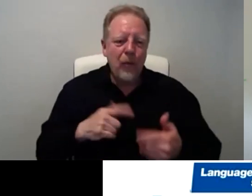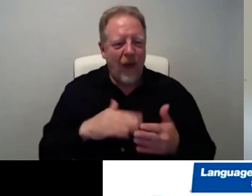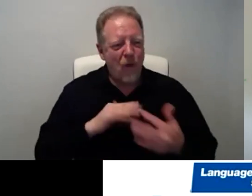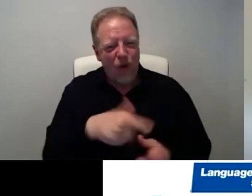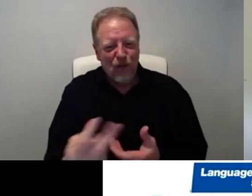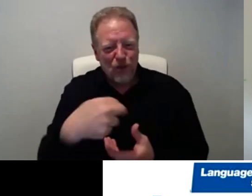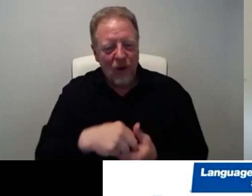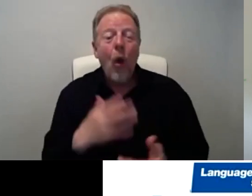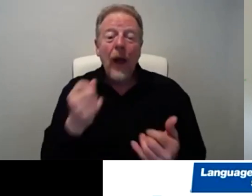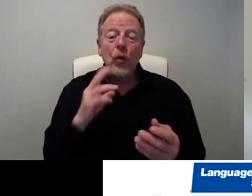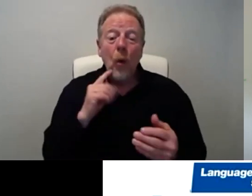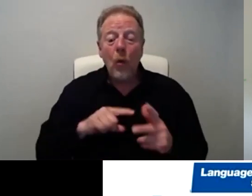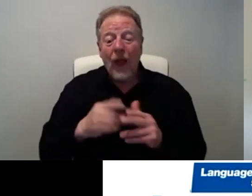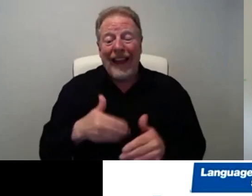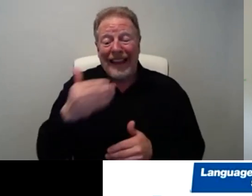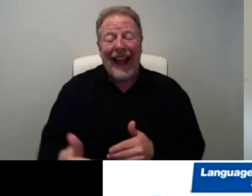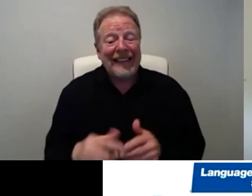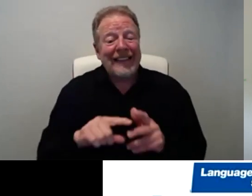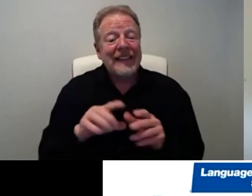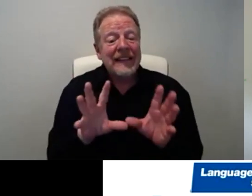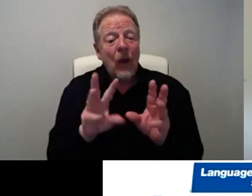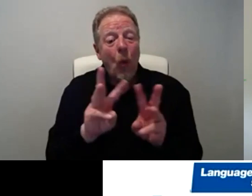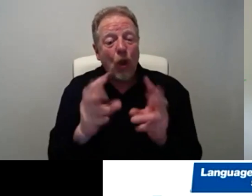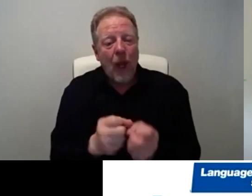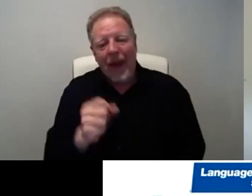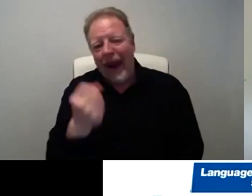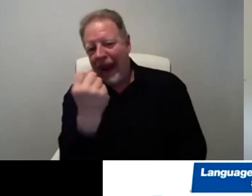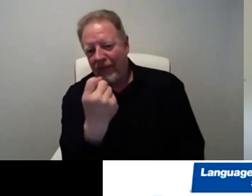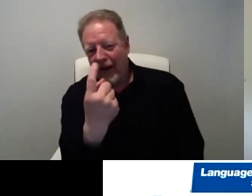a pleasure to have you. All right, we will be starting the next session at 11 o'clock. Thank you.